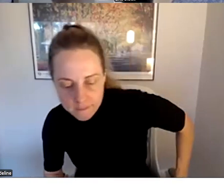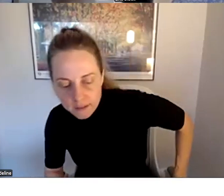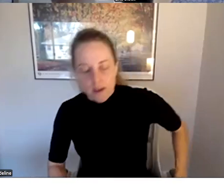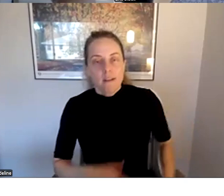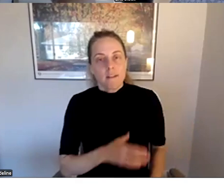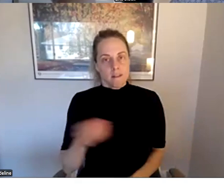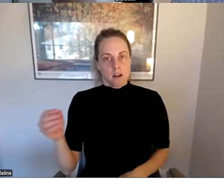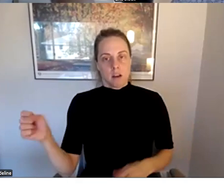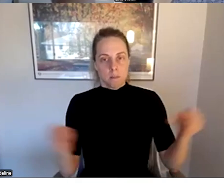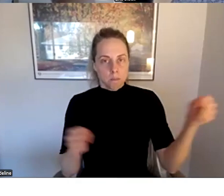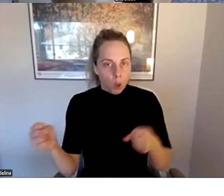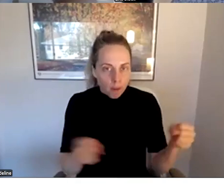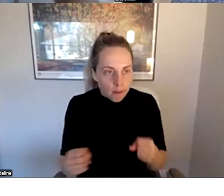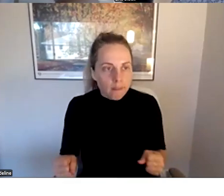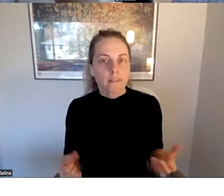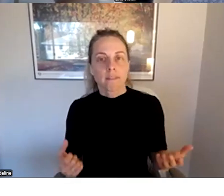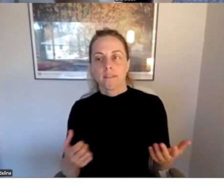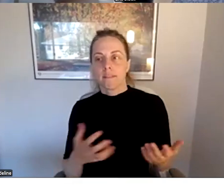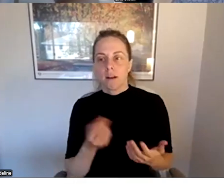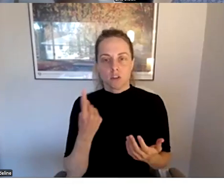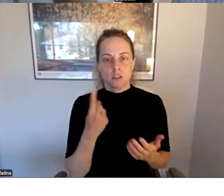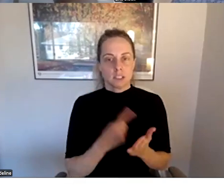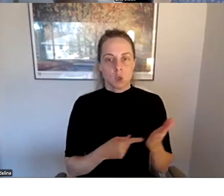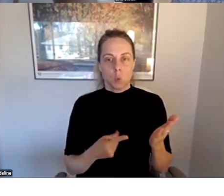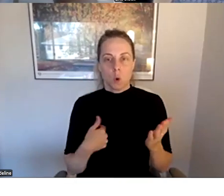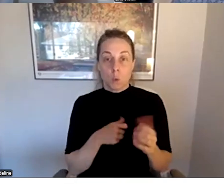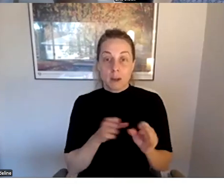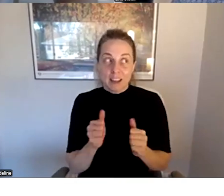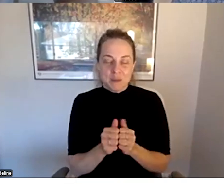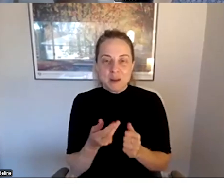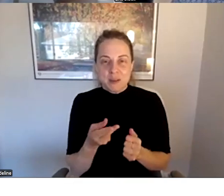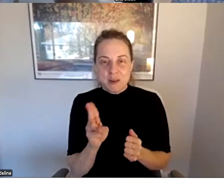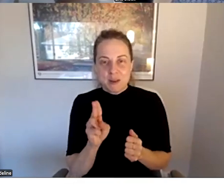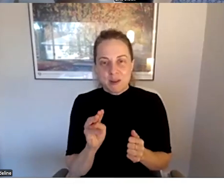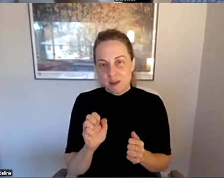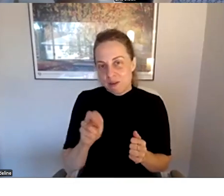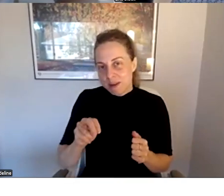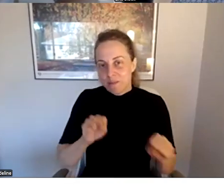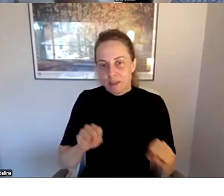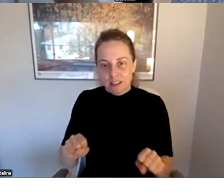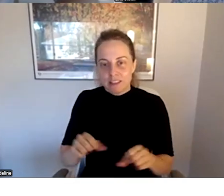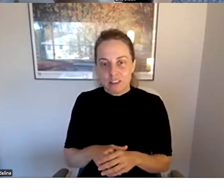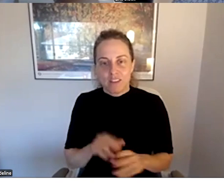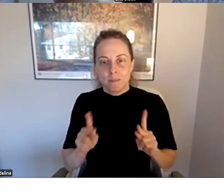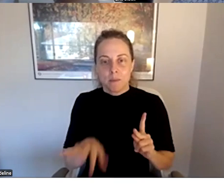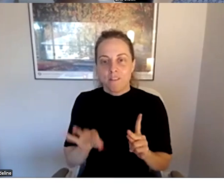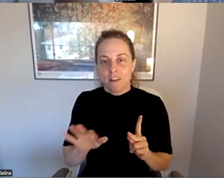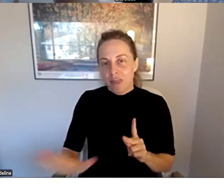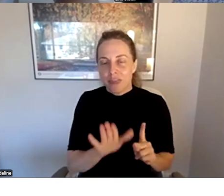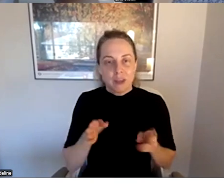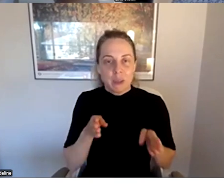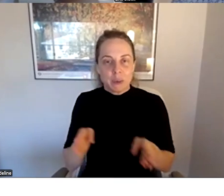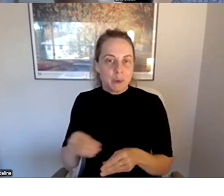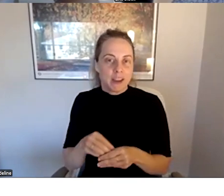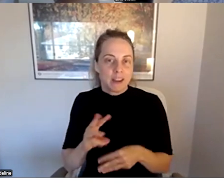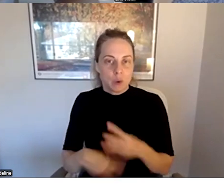the what there is to unleash and the human potential as people find their way in the world and